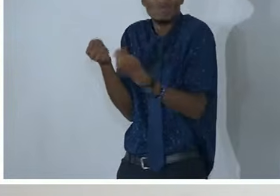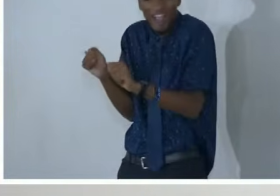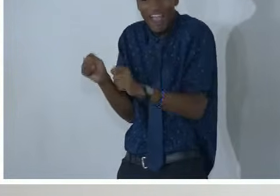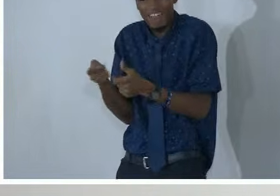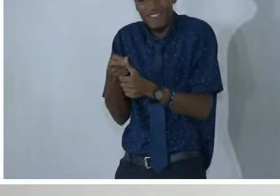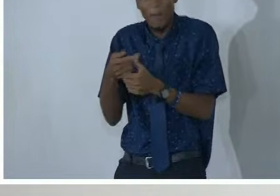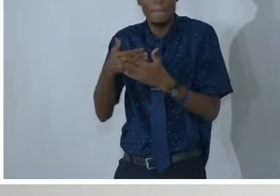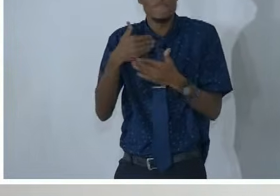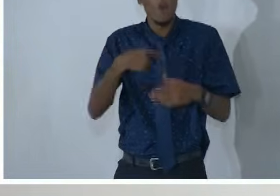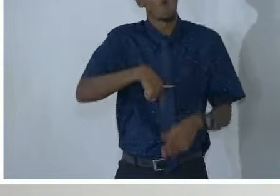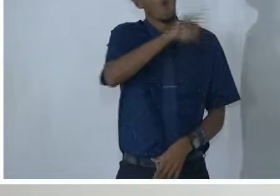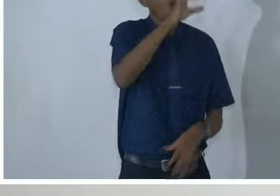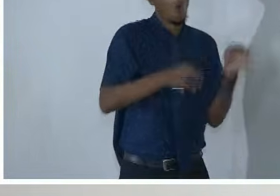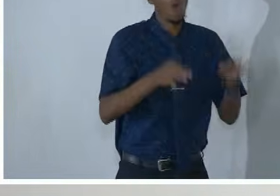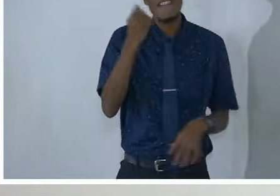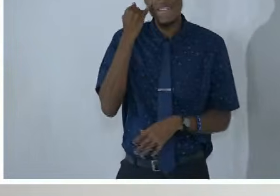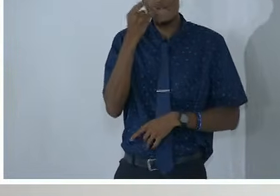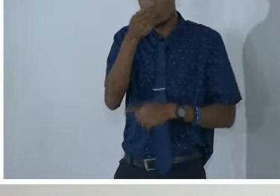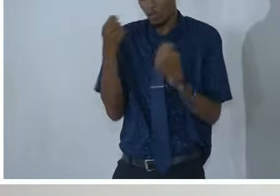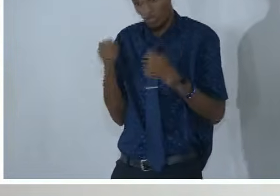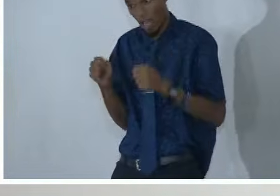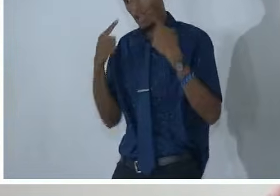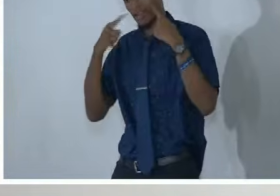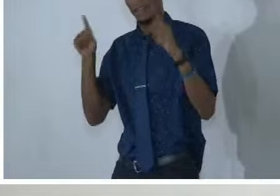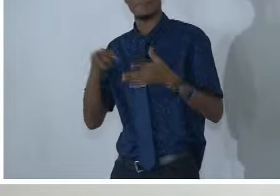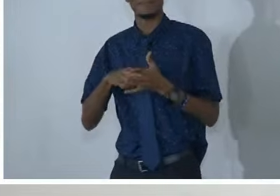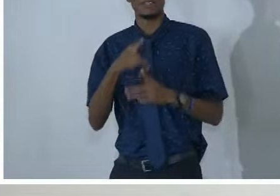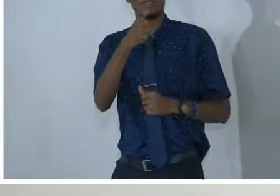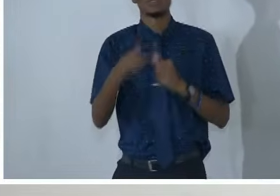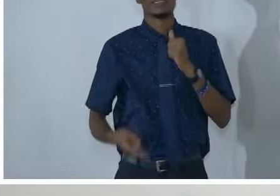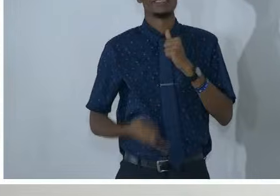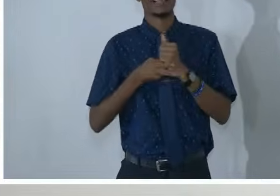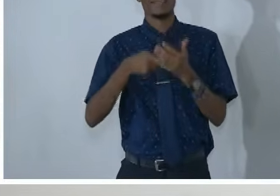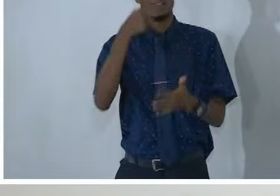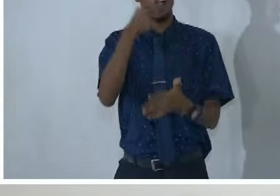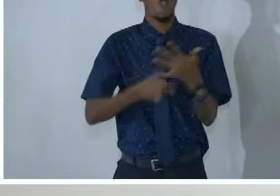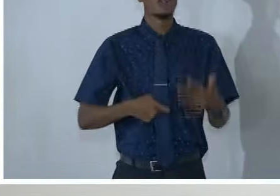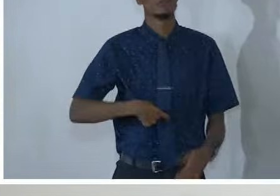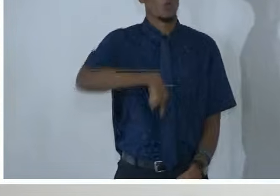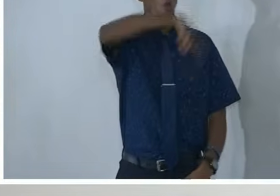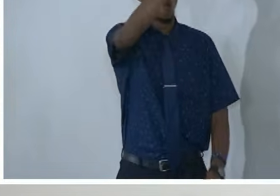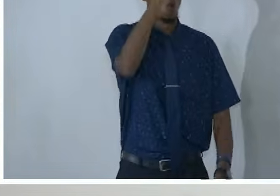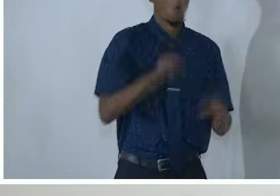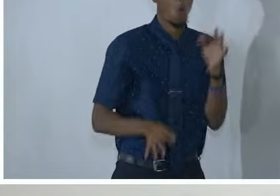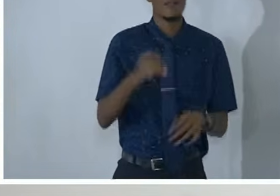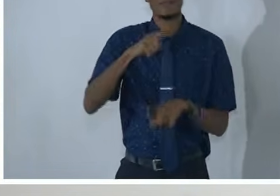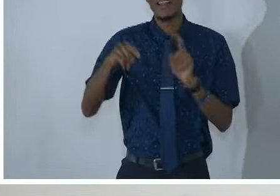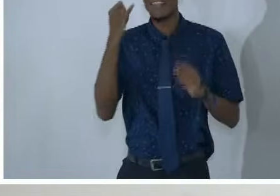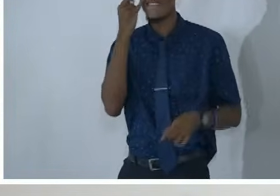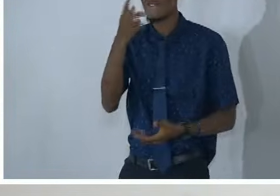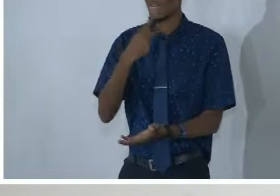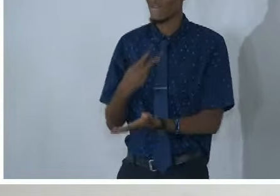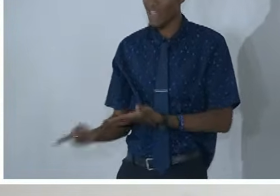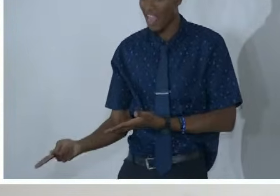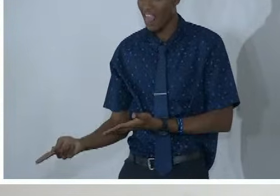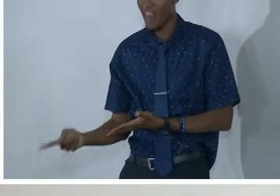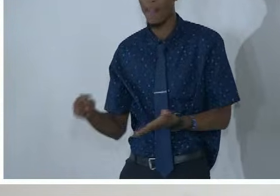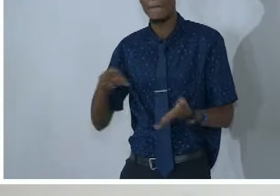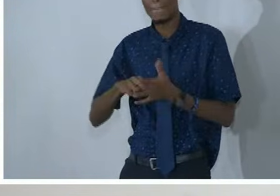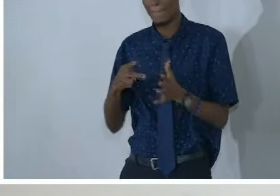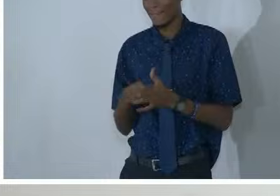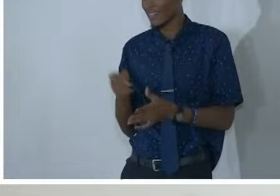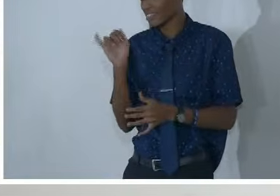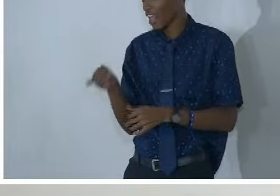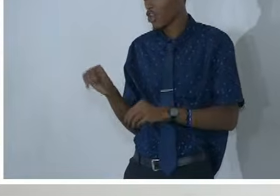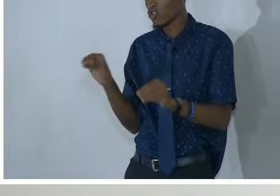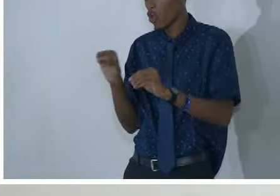if you try it and you succeed, you save a lot of costs going to court. But if you fail, nothing in the mediation